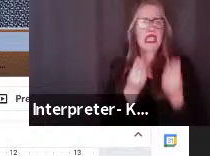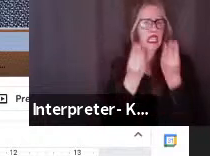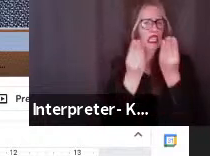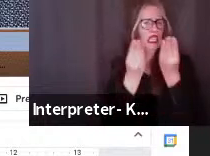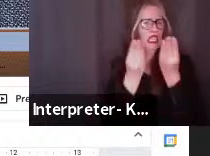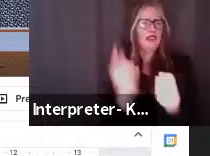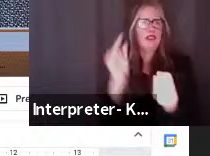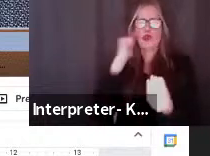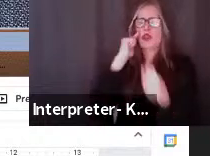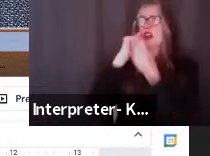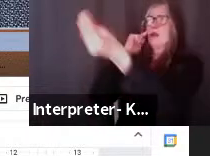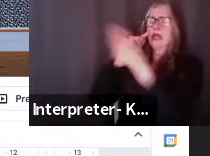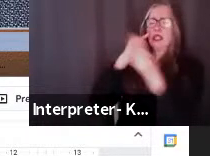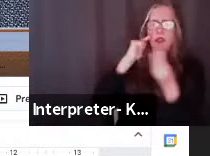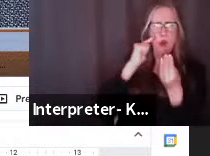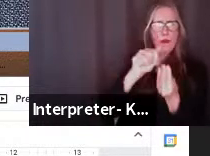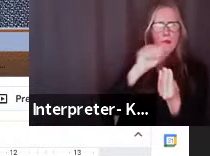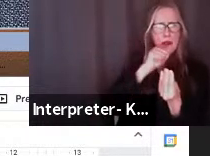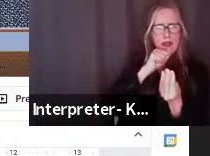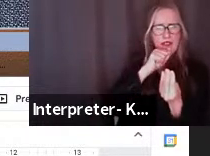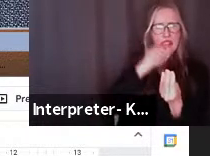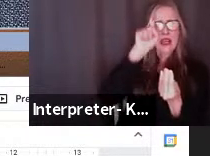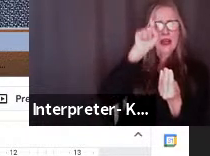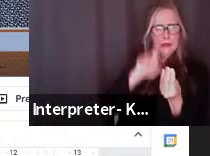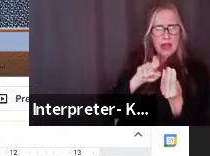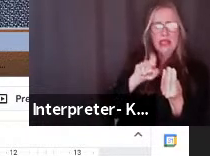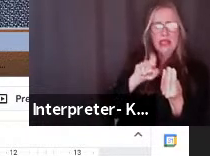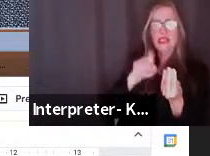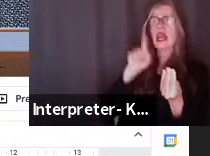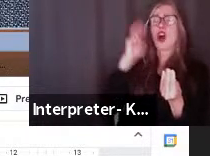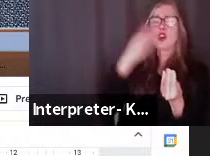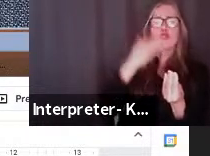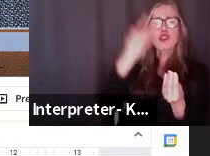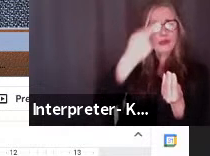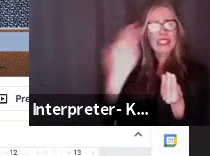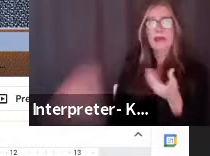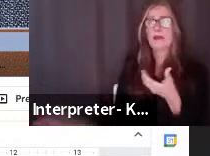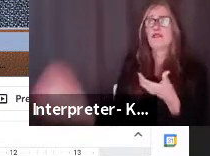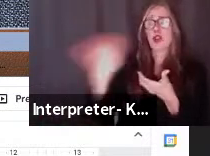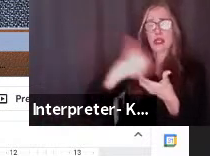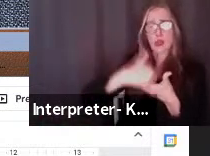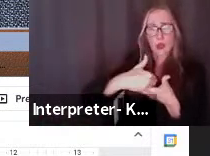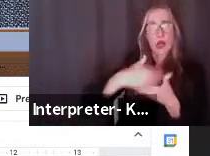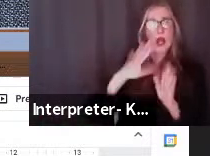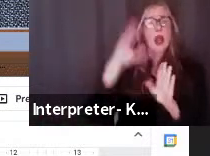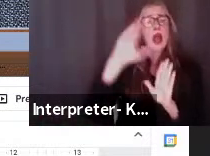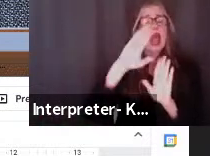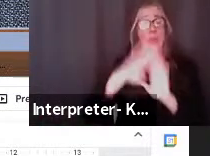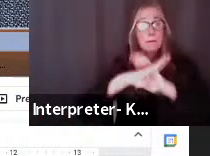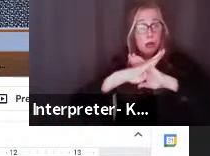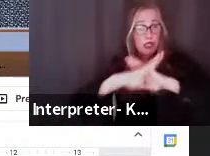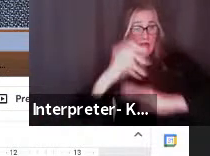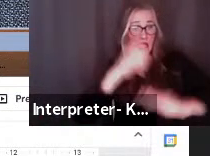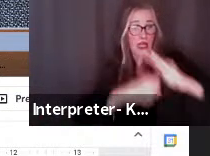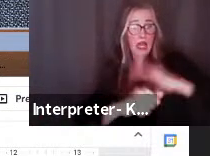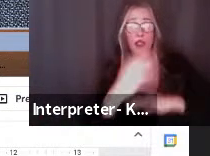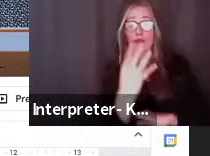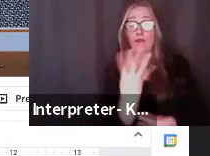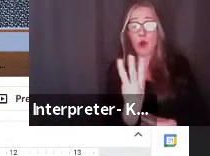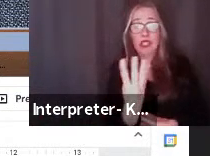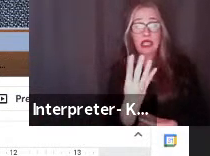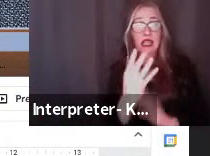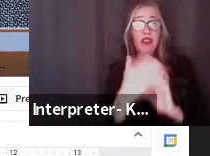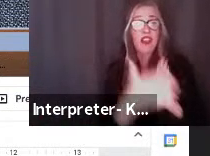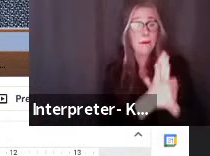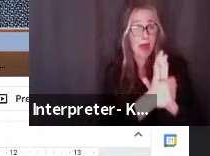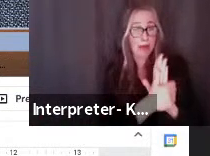government and there must be justification for intrusion it is constitutionally protected under the 14th and the fourth amendments and we